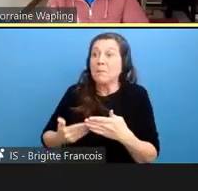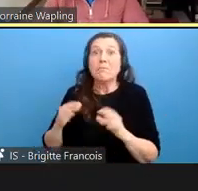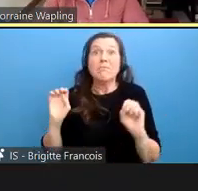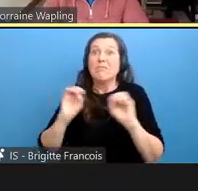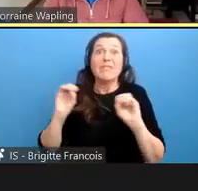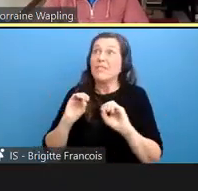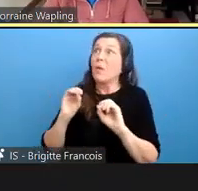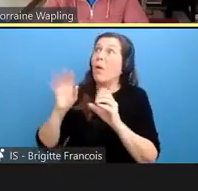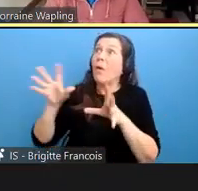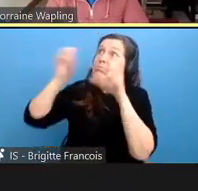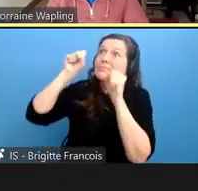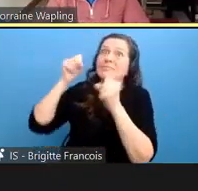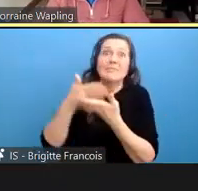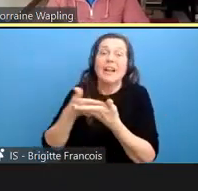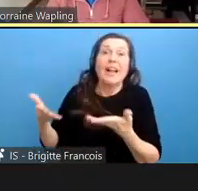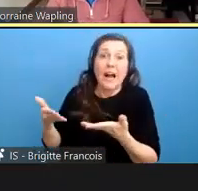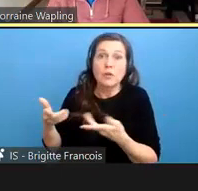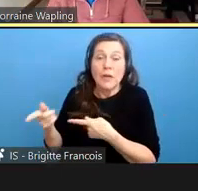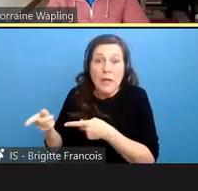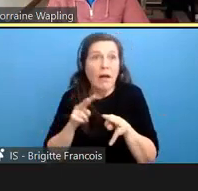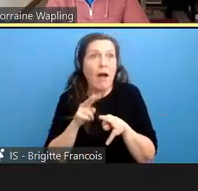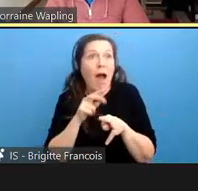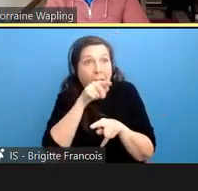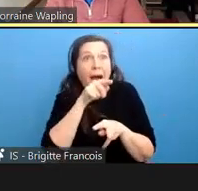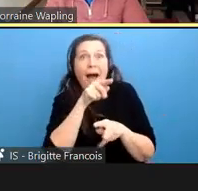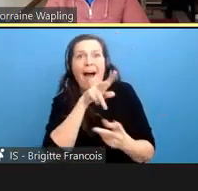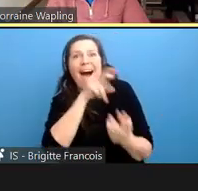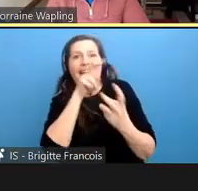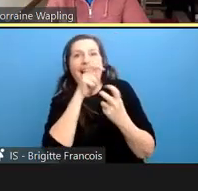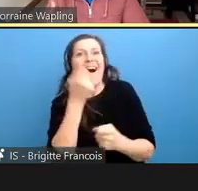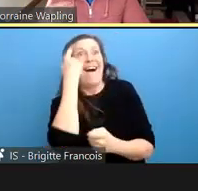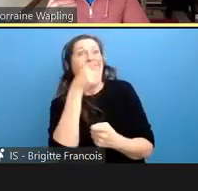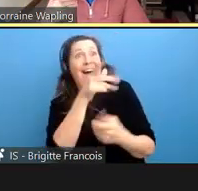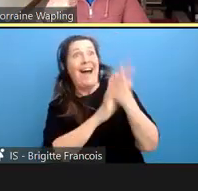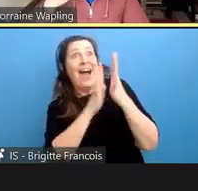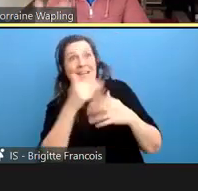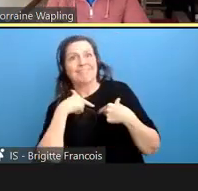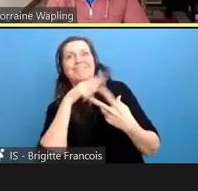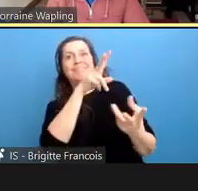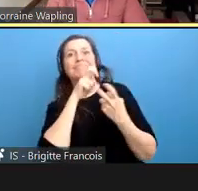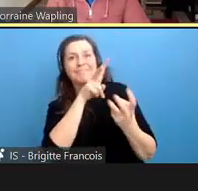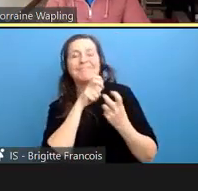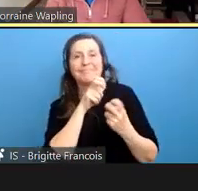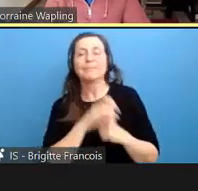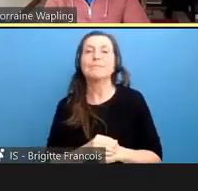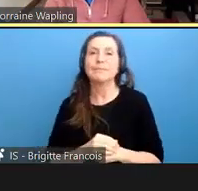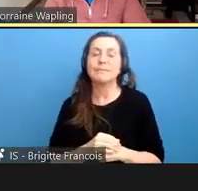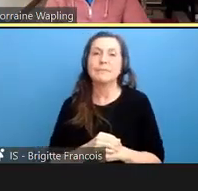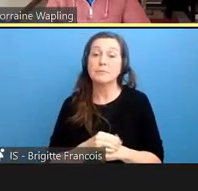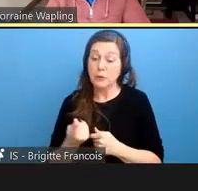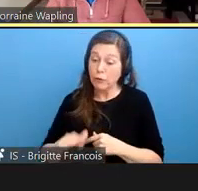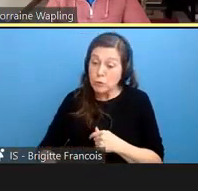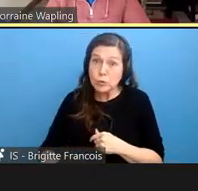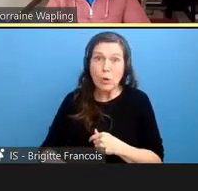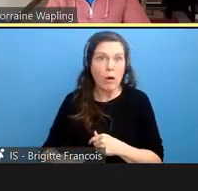language to really start to pick up language. And very often, if they're young enough, they'll do